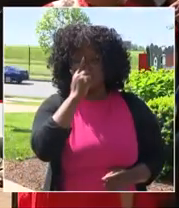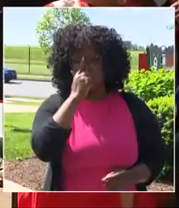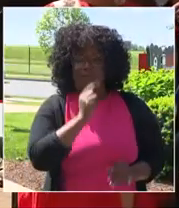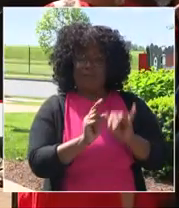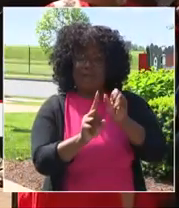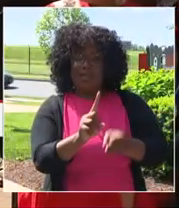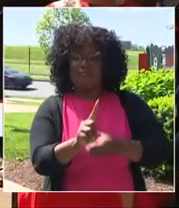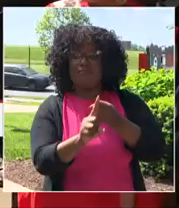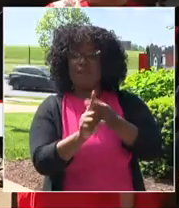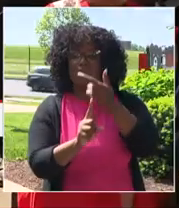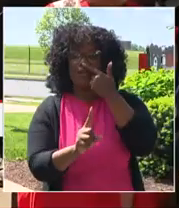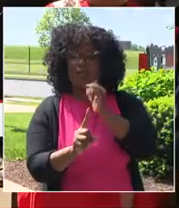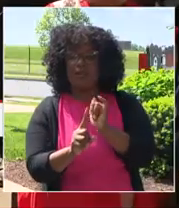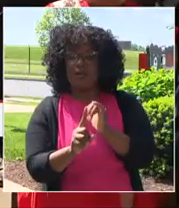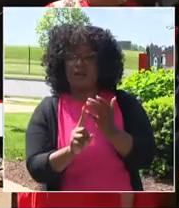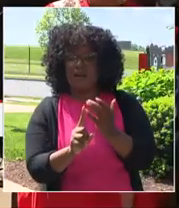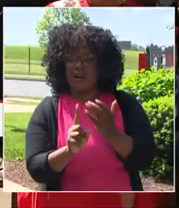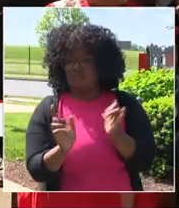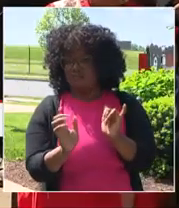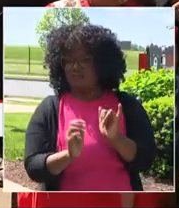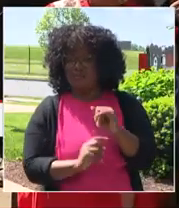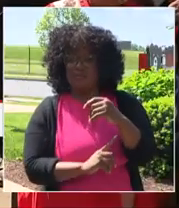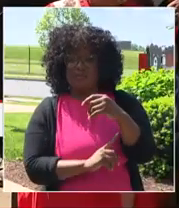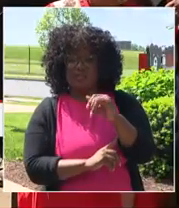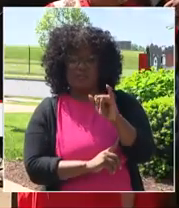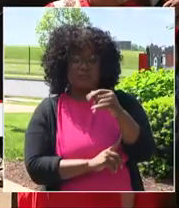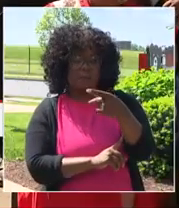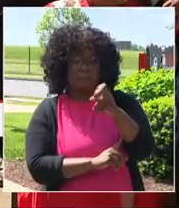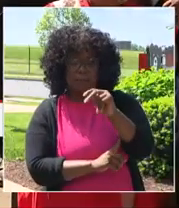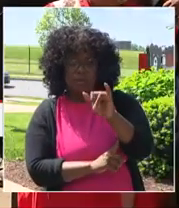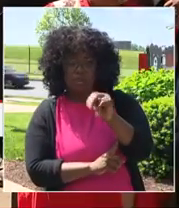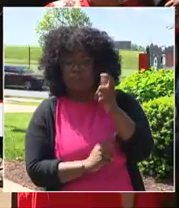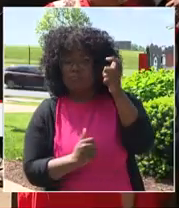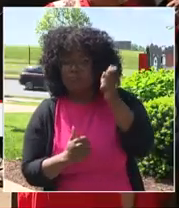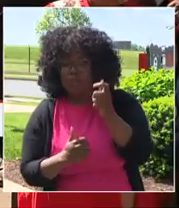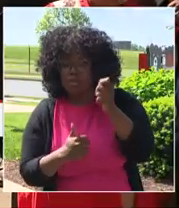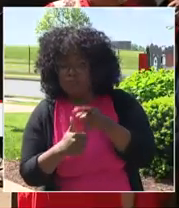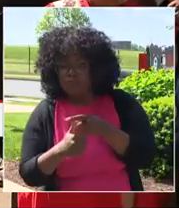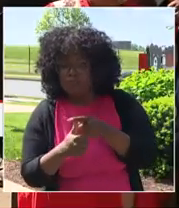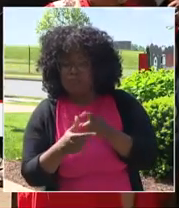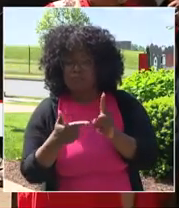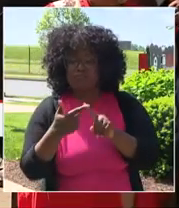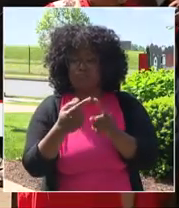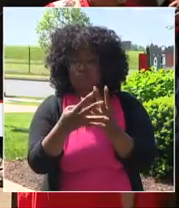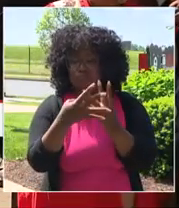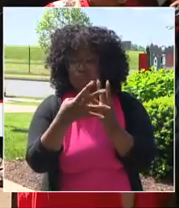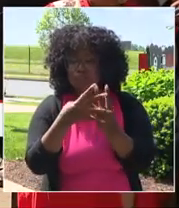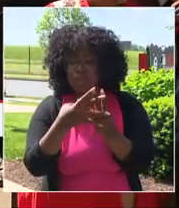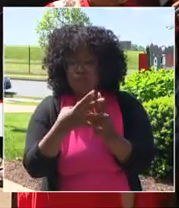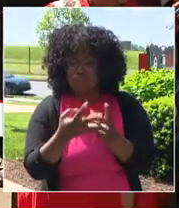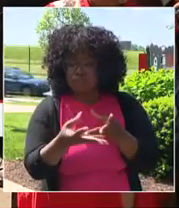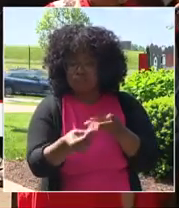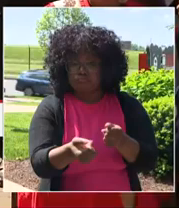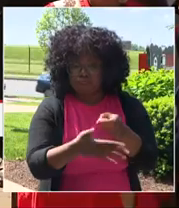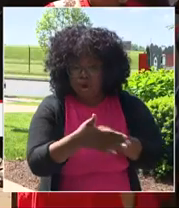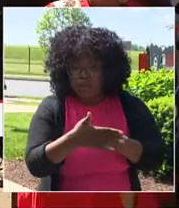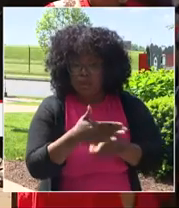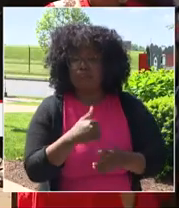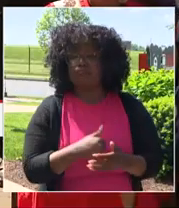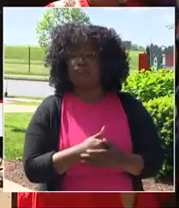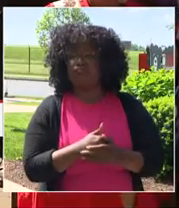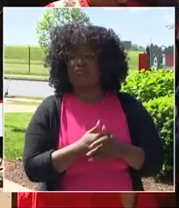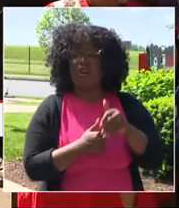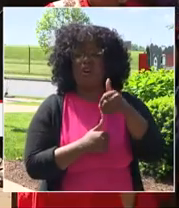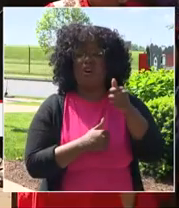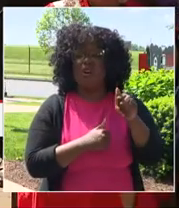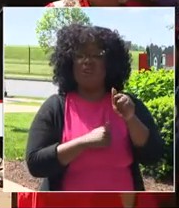community supervision of offenders. It also established the current 70%